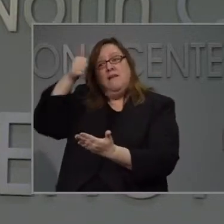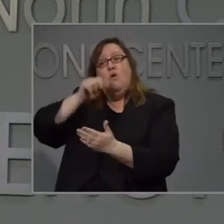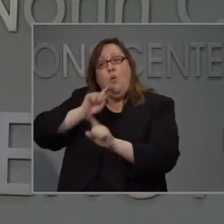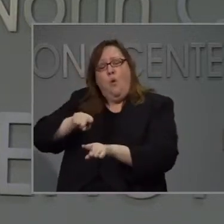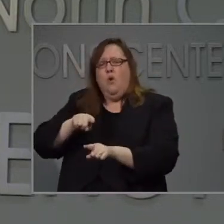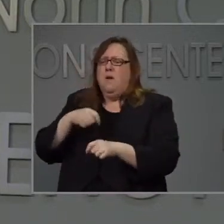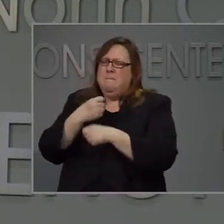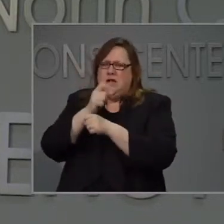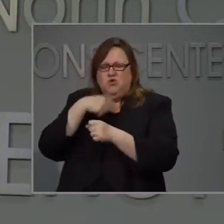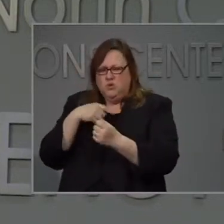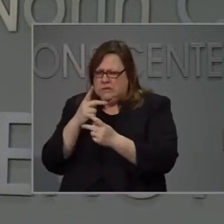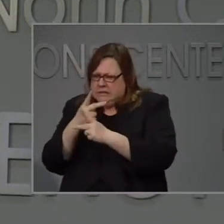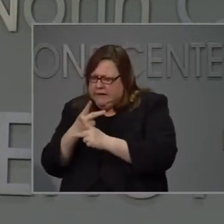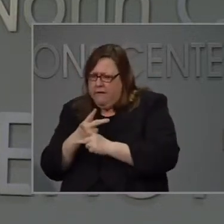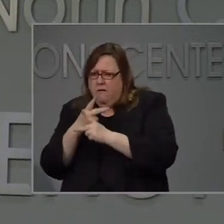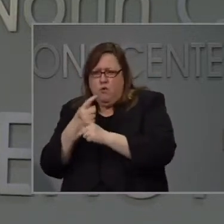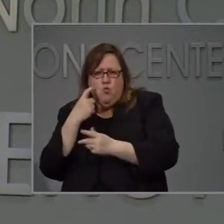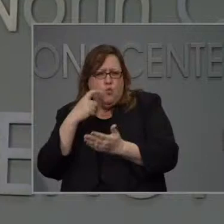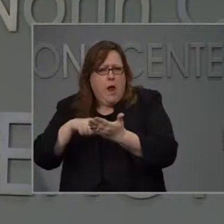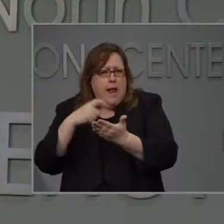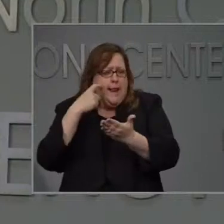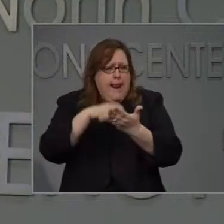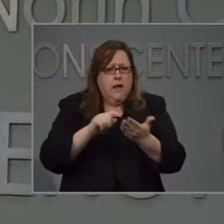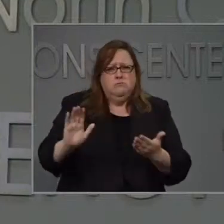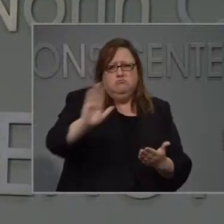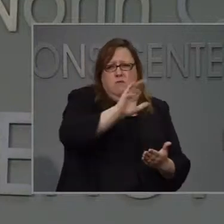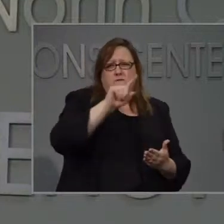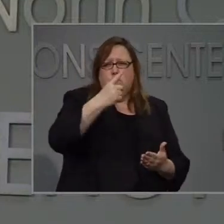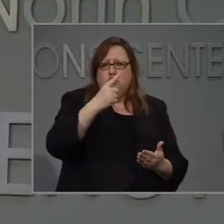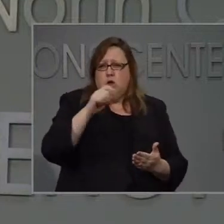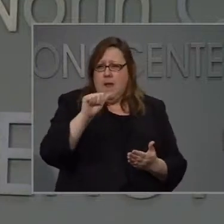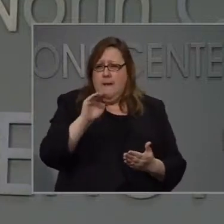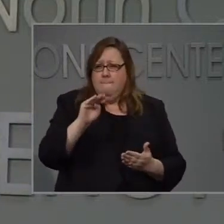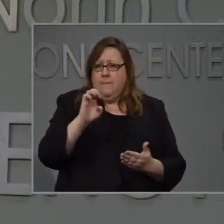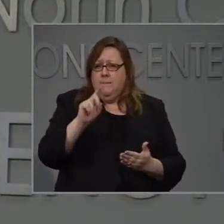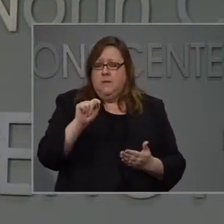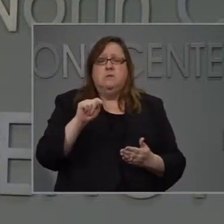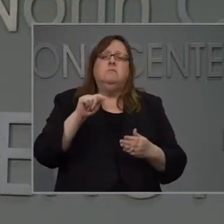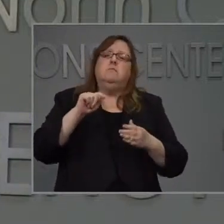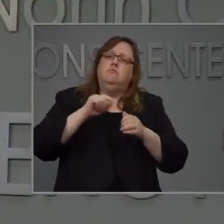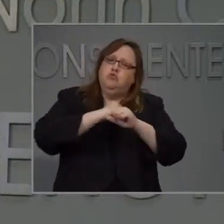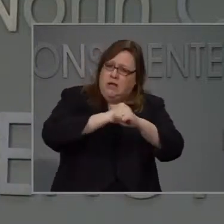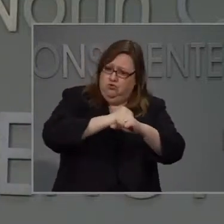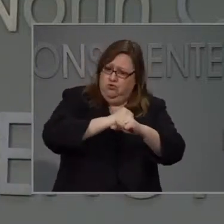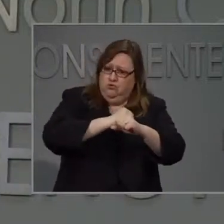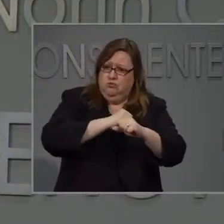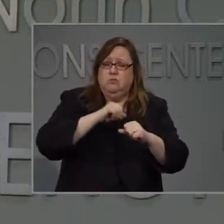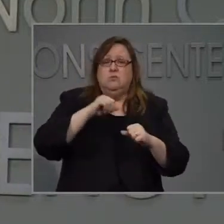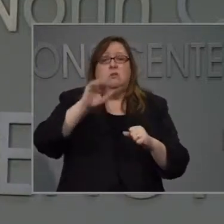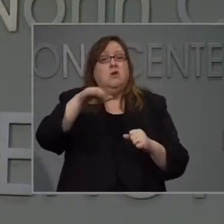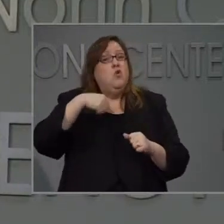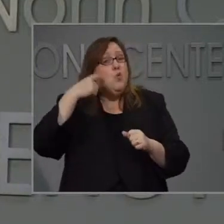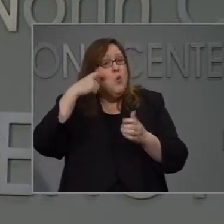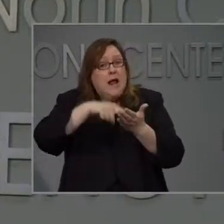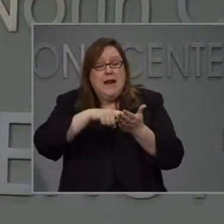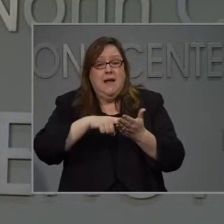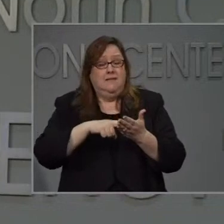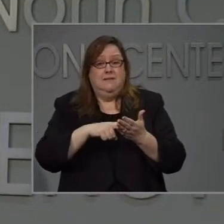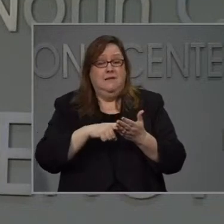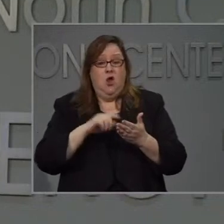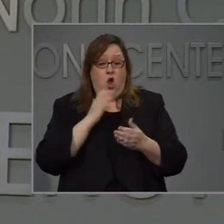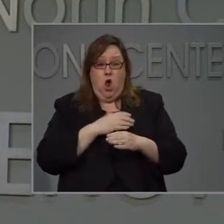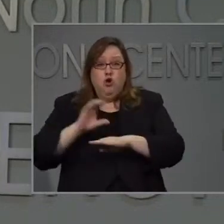First Amendment protections. But let's look at the bottom line here. We don't want our churches to become